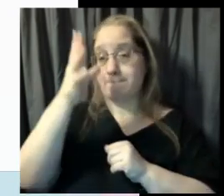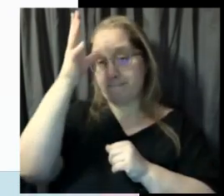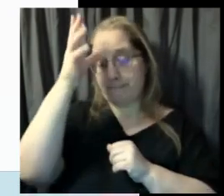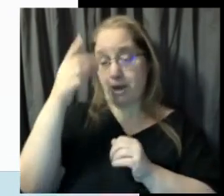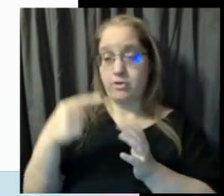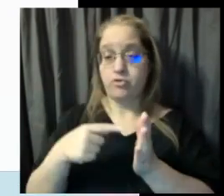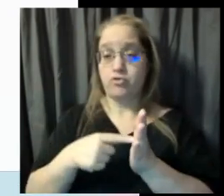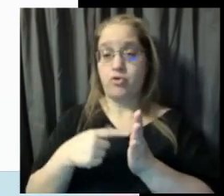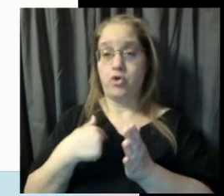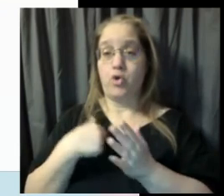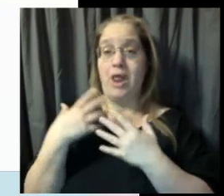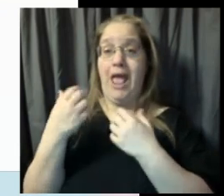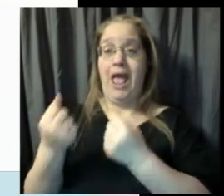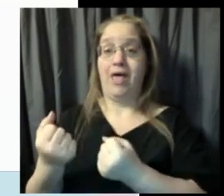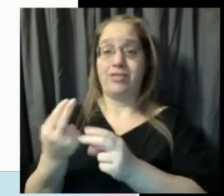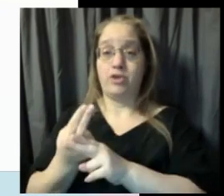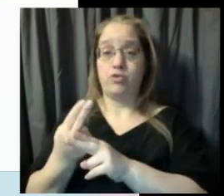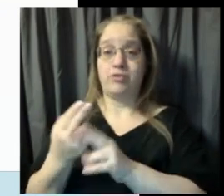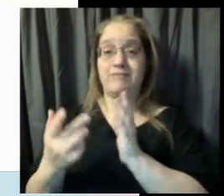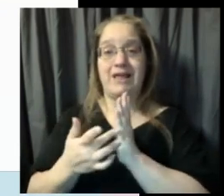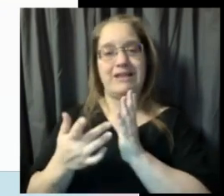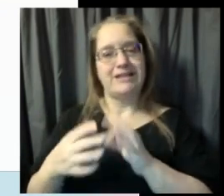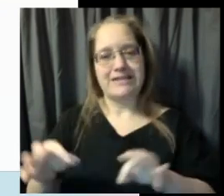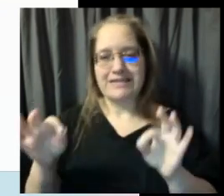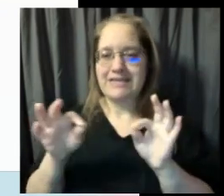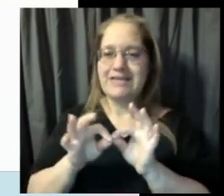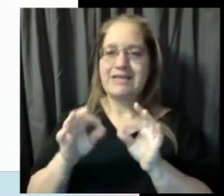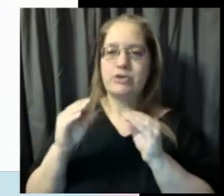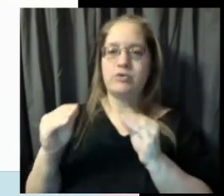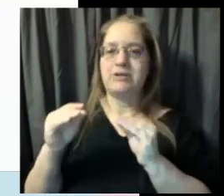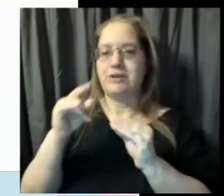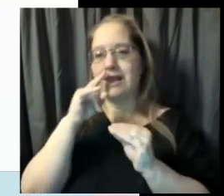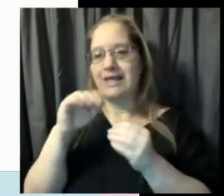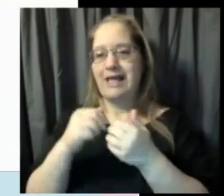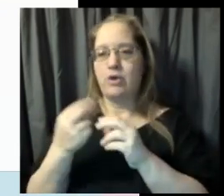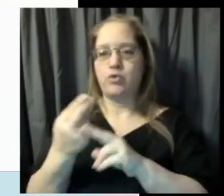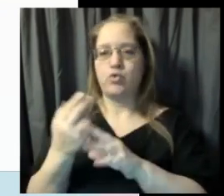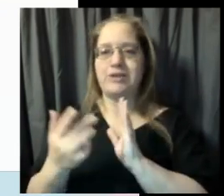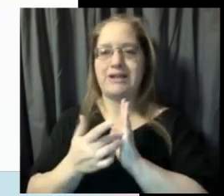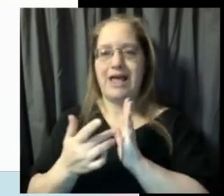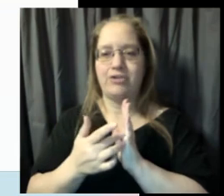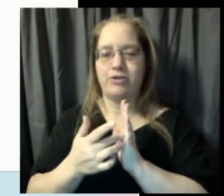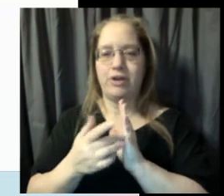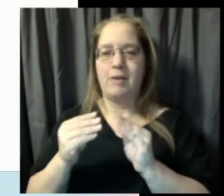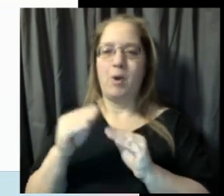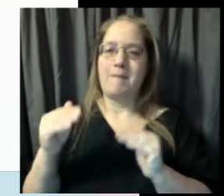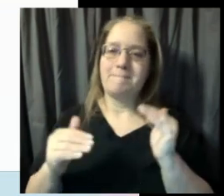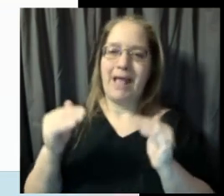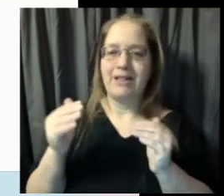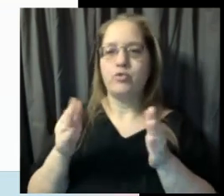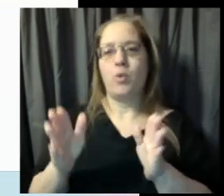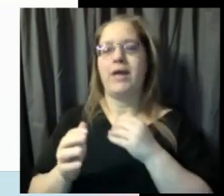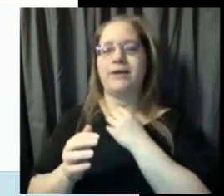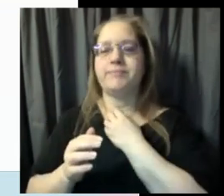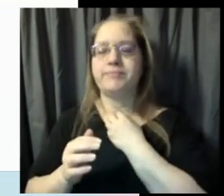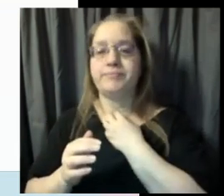caregivers, modeling your own healthy use of technology is key to teaching children how to use technology in a more balanced